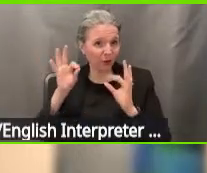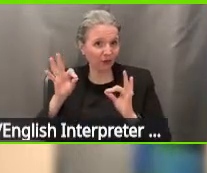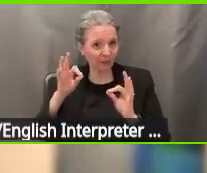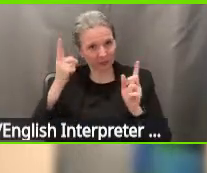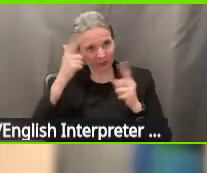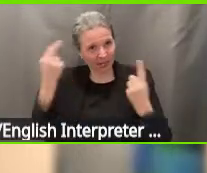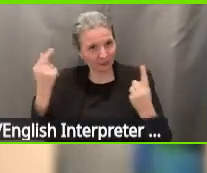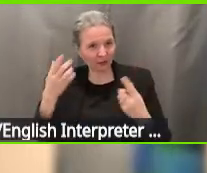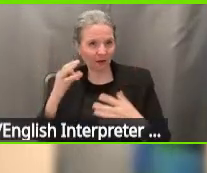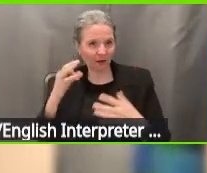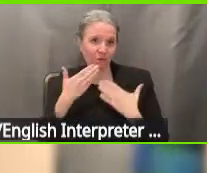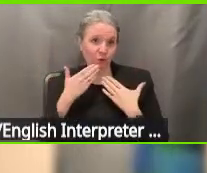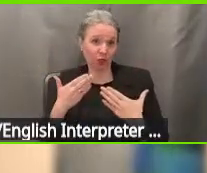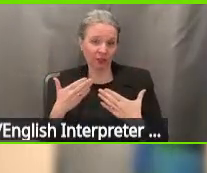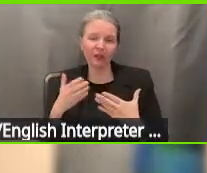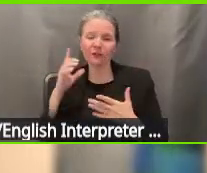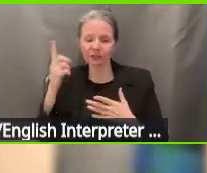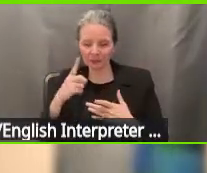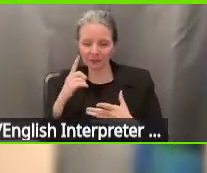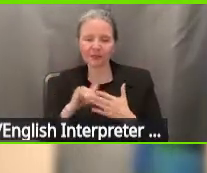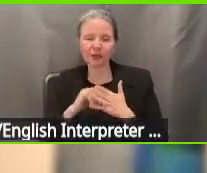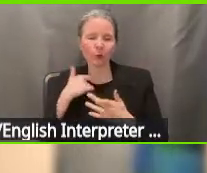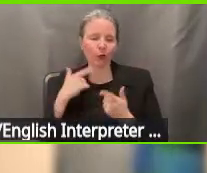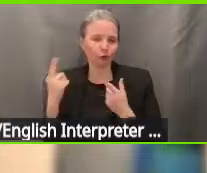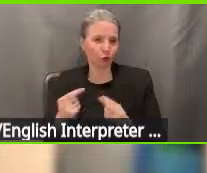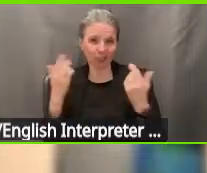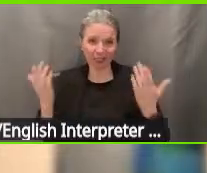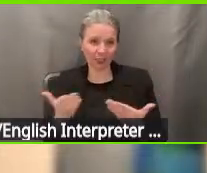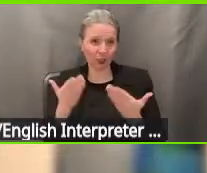of good. There's something that we're doing here